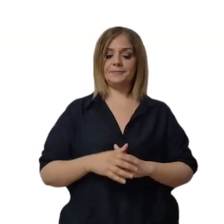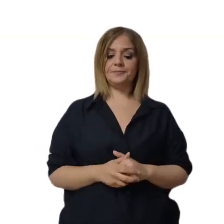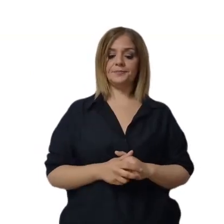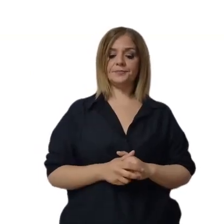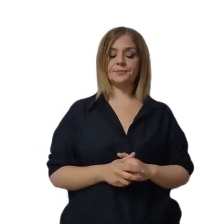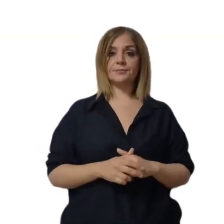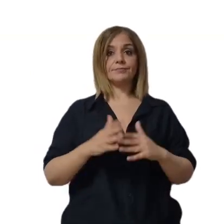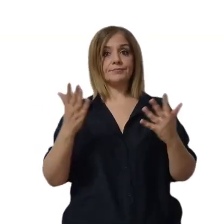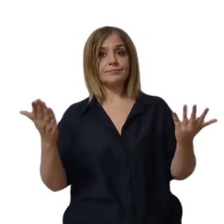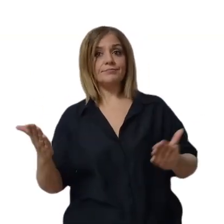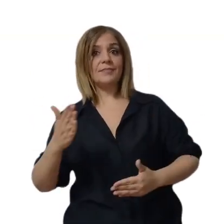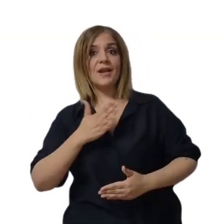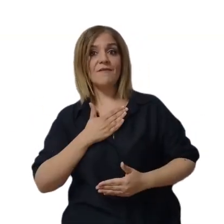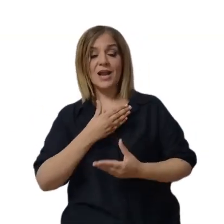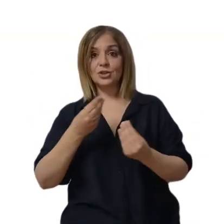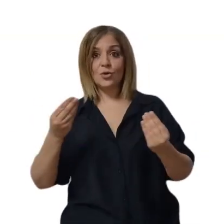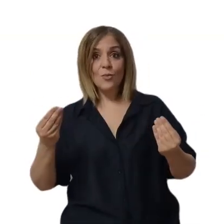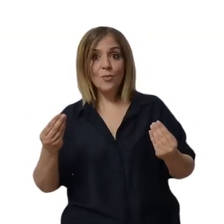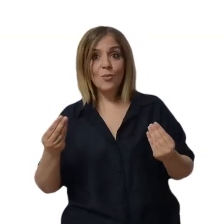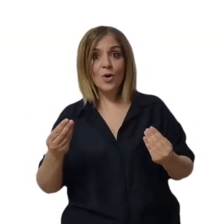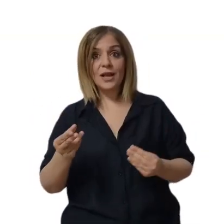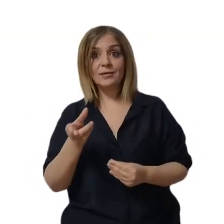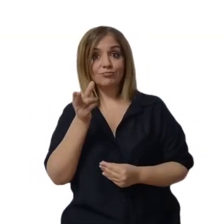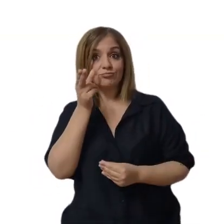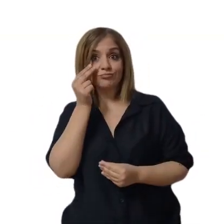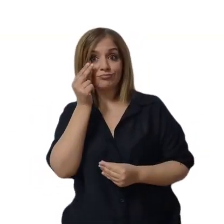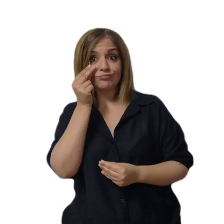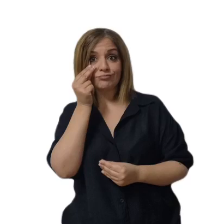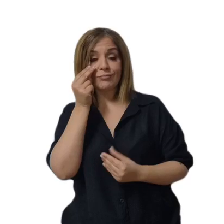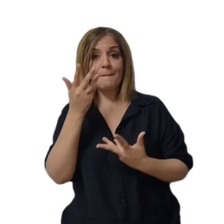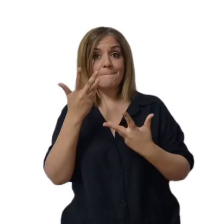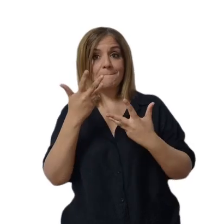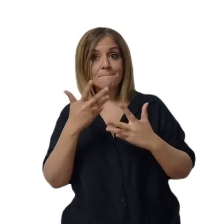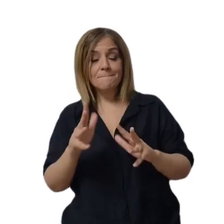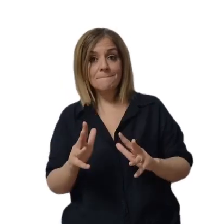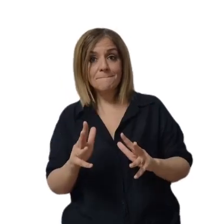So thank you very much for joining